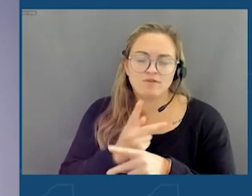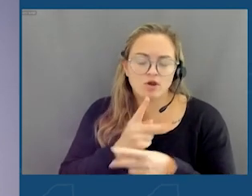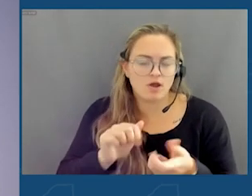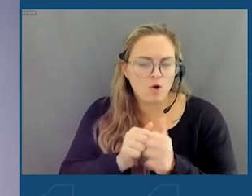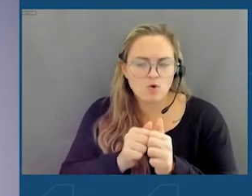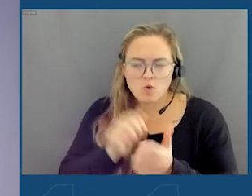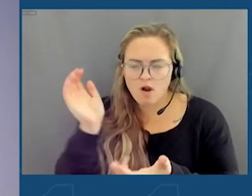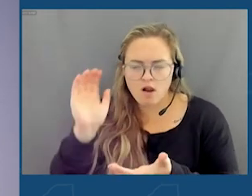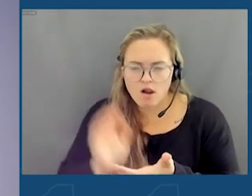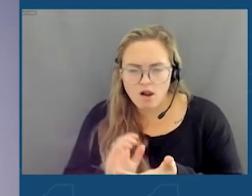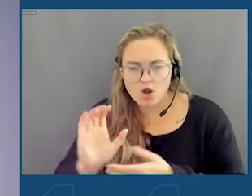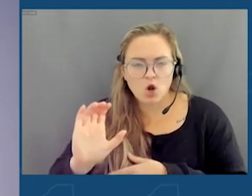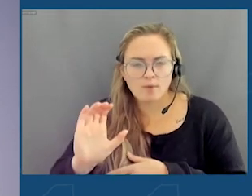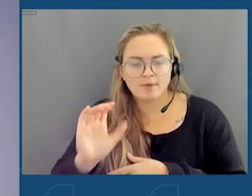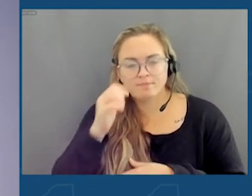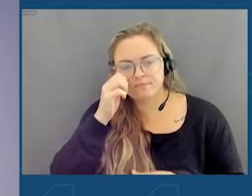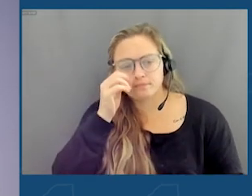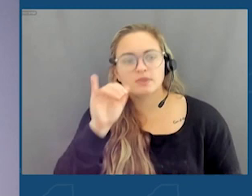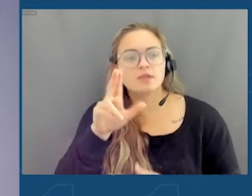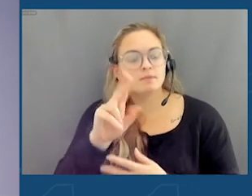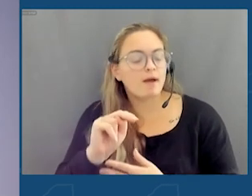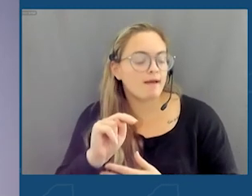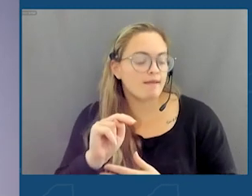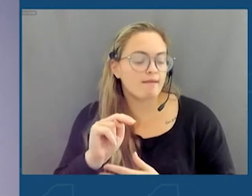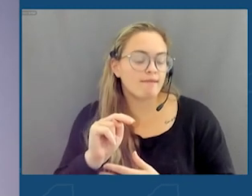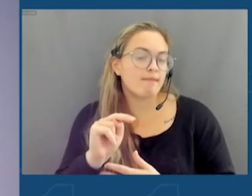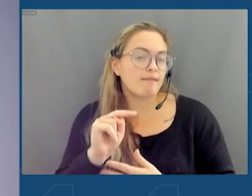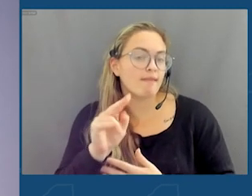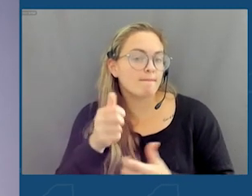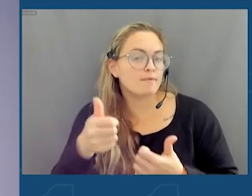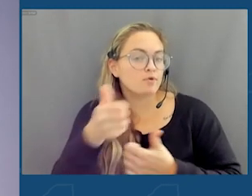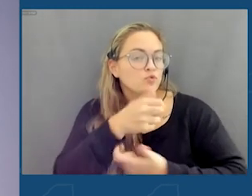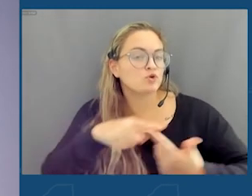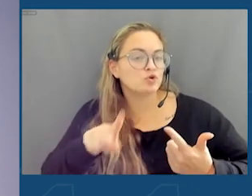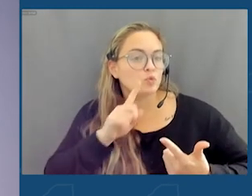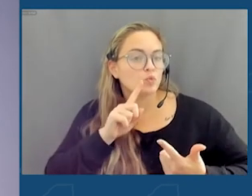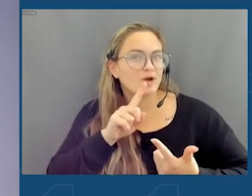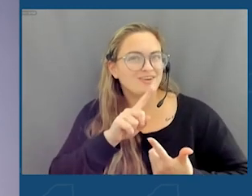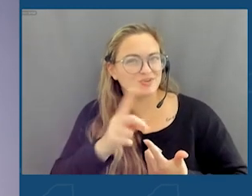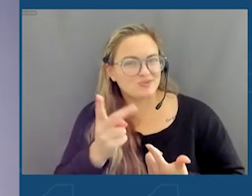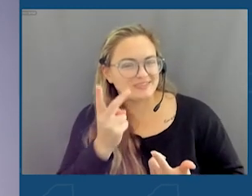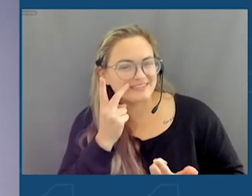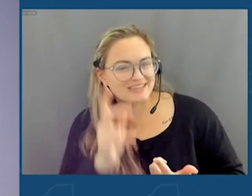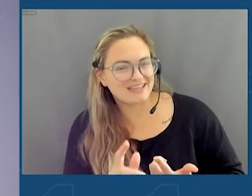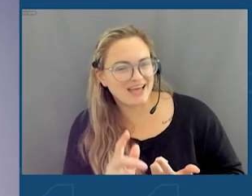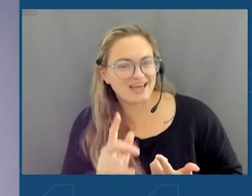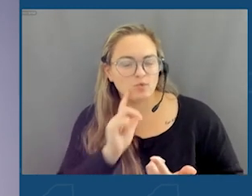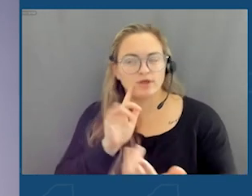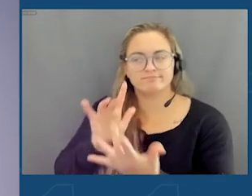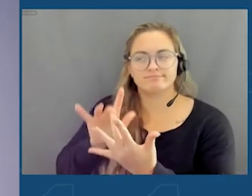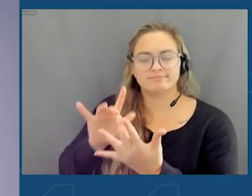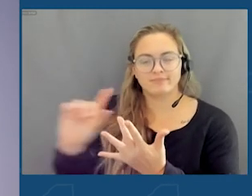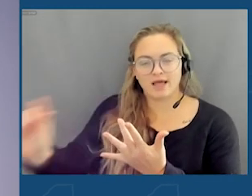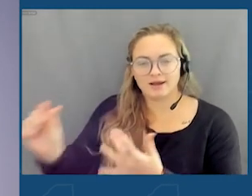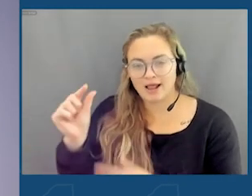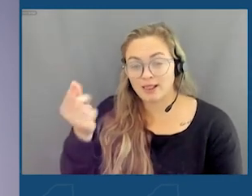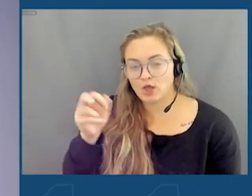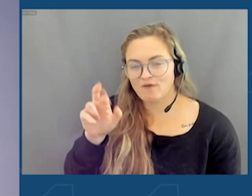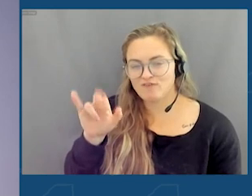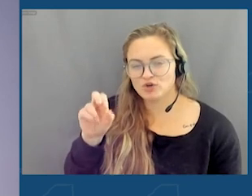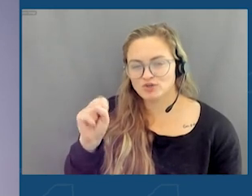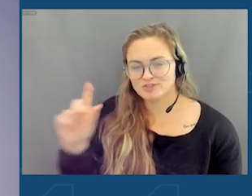And I think in the Biden administration, we figured out when we meet hard to decarbonize, we phone the govs.